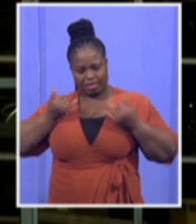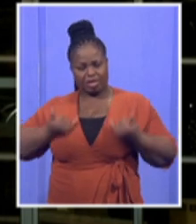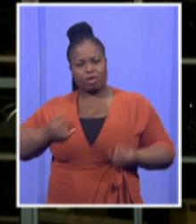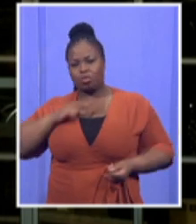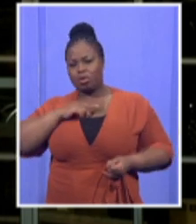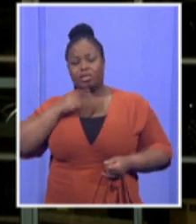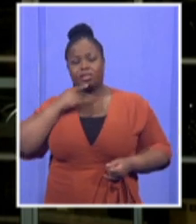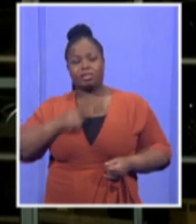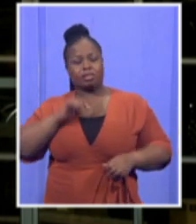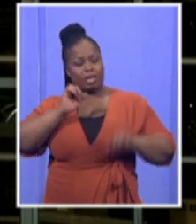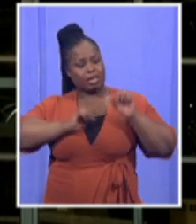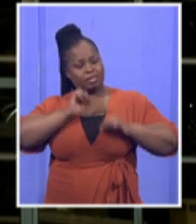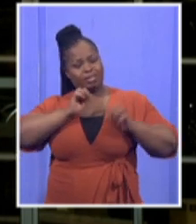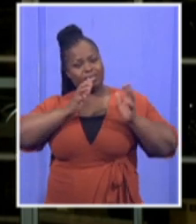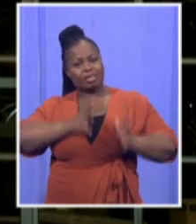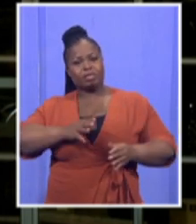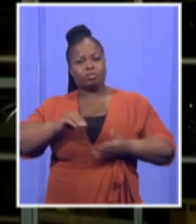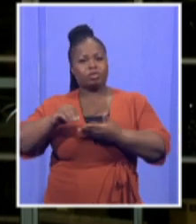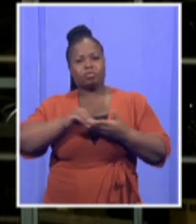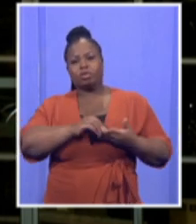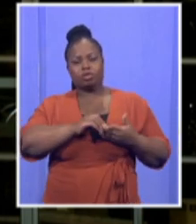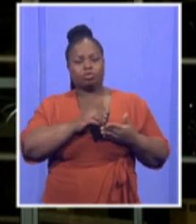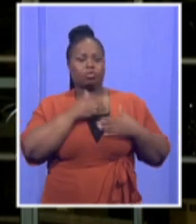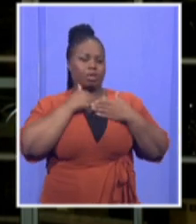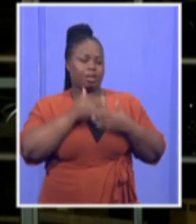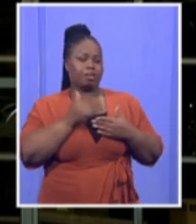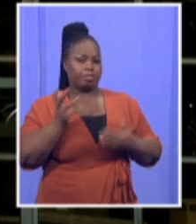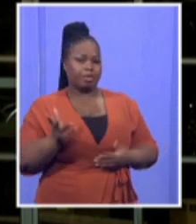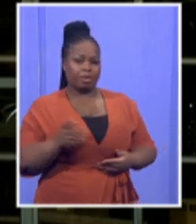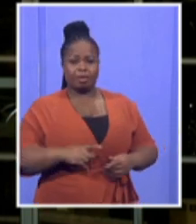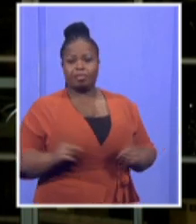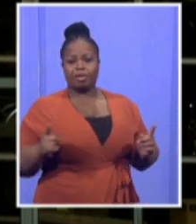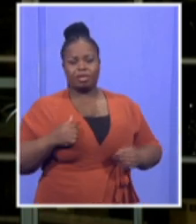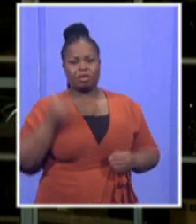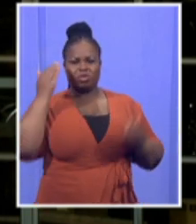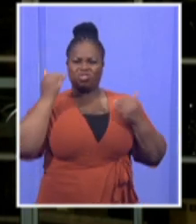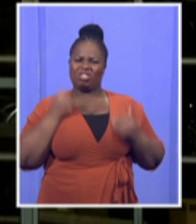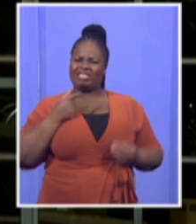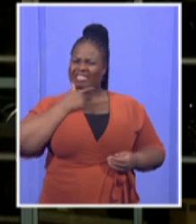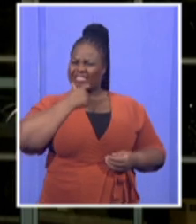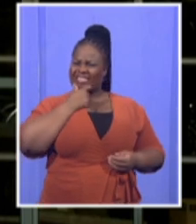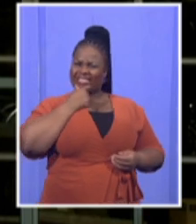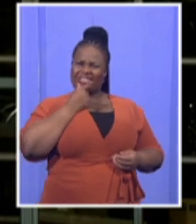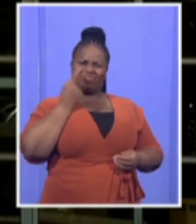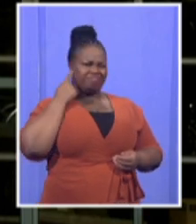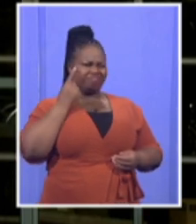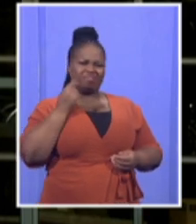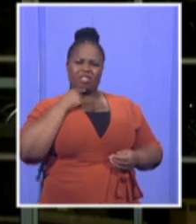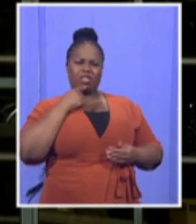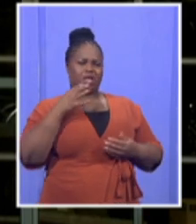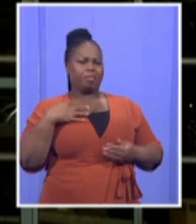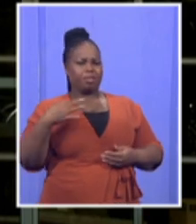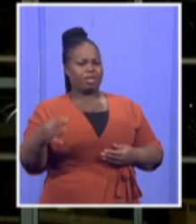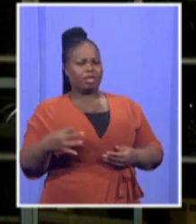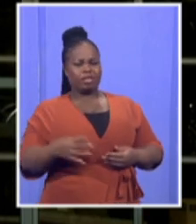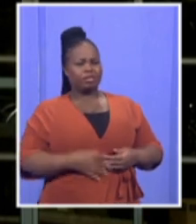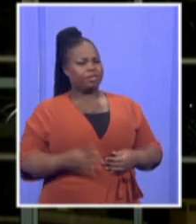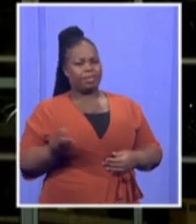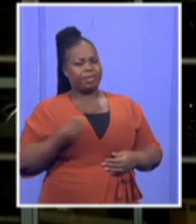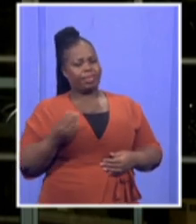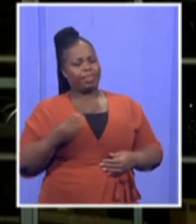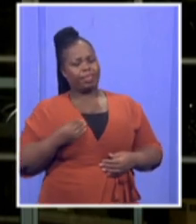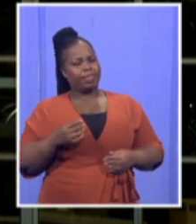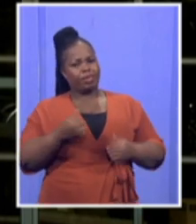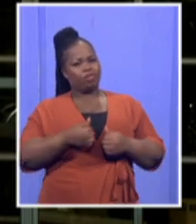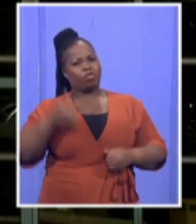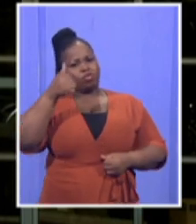for assessors to be brought in to assist her. And we saw the judge very scathingly say that this application undermines her